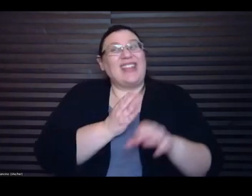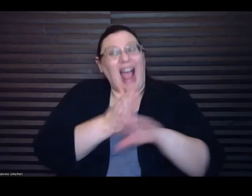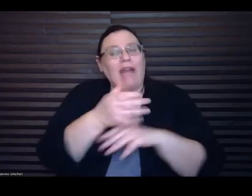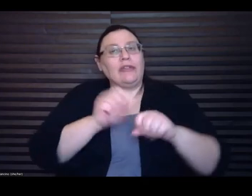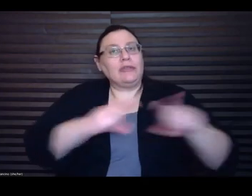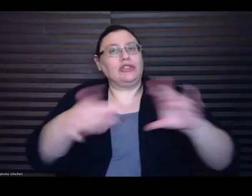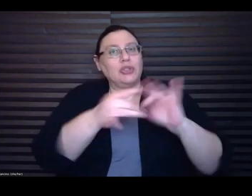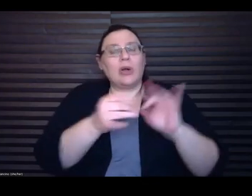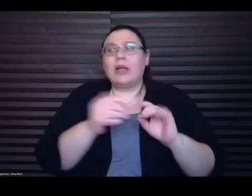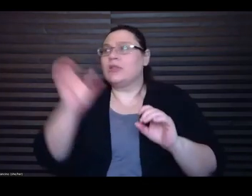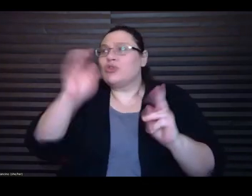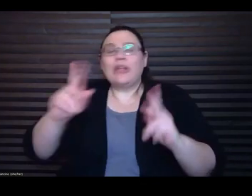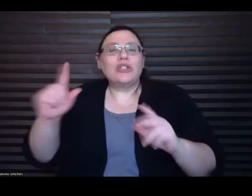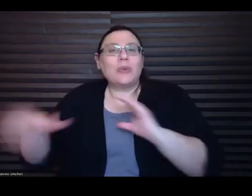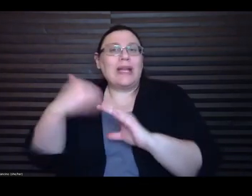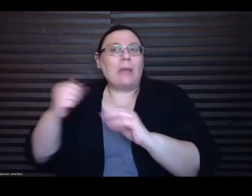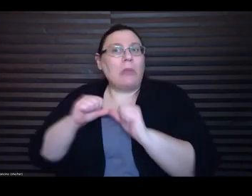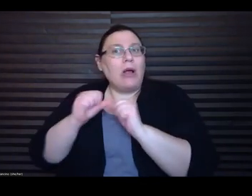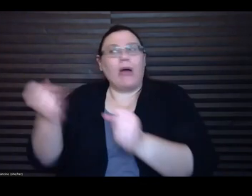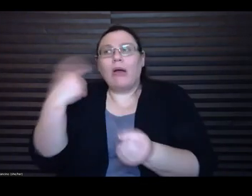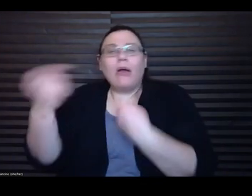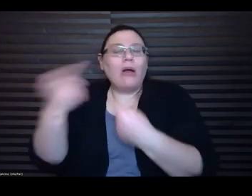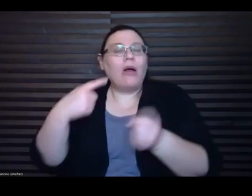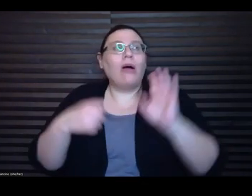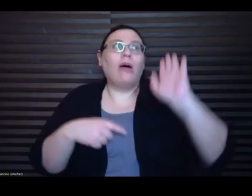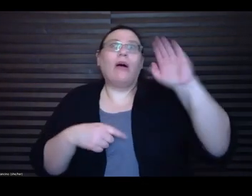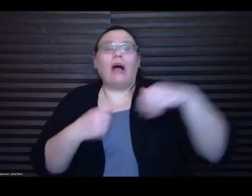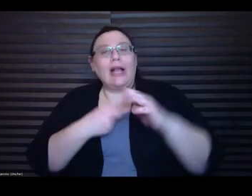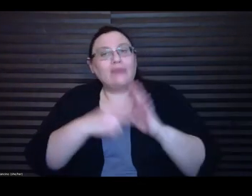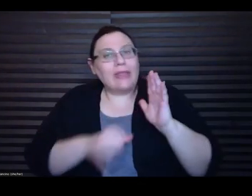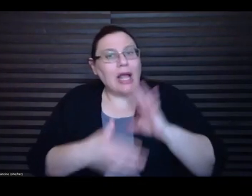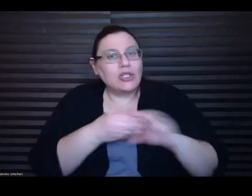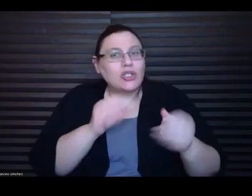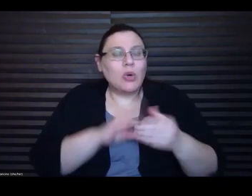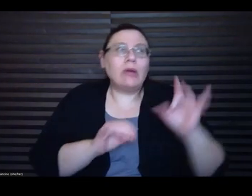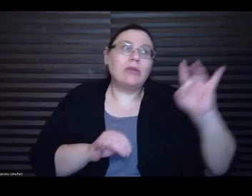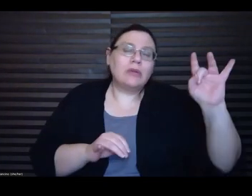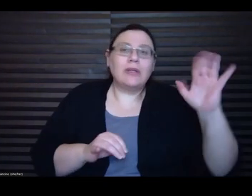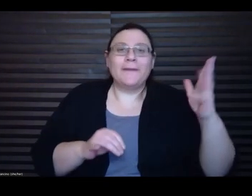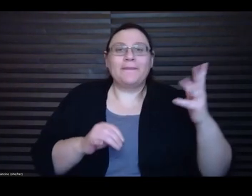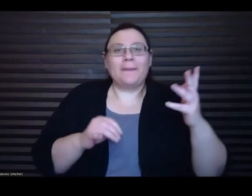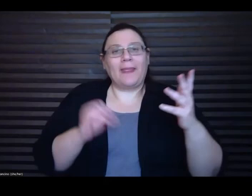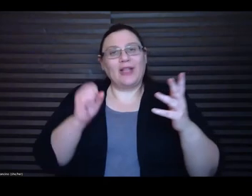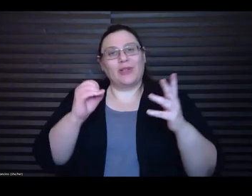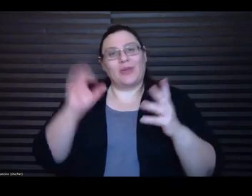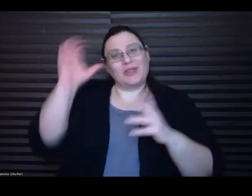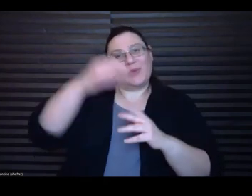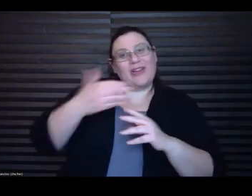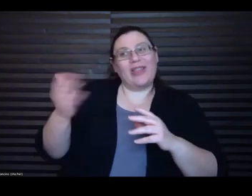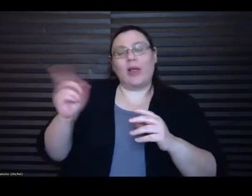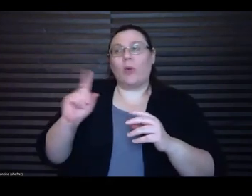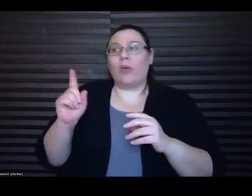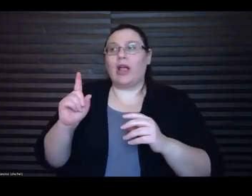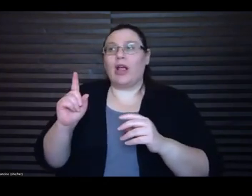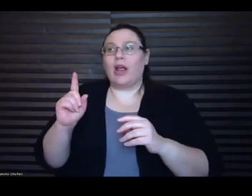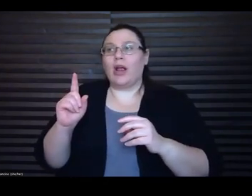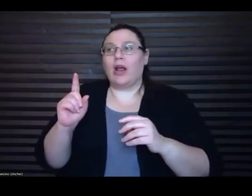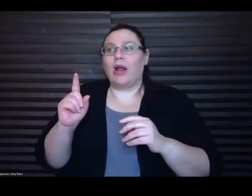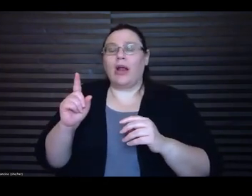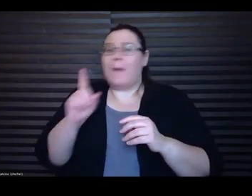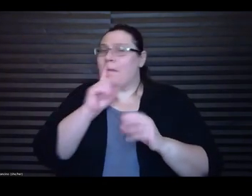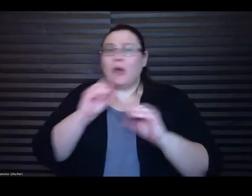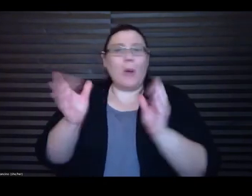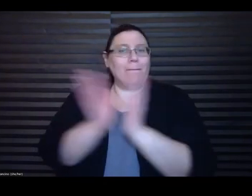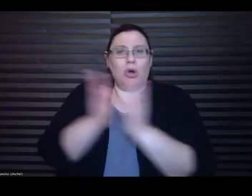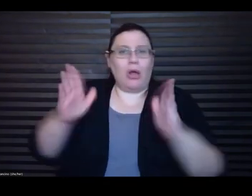story of yours so there was sort of this weird thing where like I even though I didn't have a book out like I did have this story that had like just had a lot of sort of it had